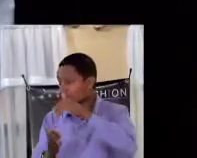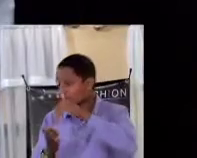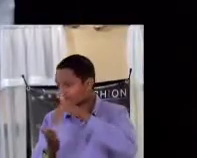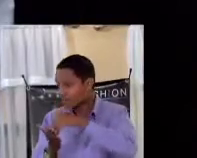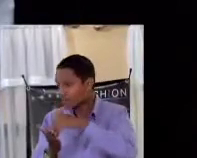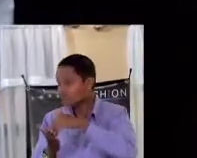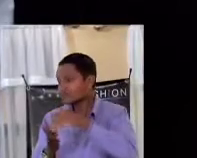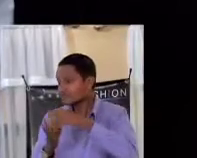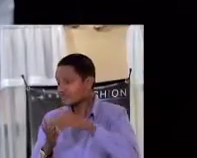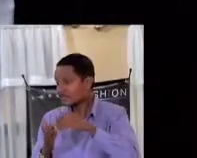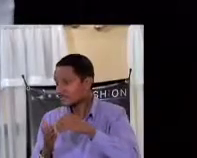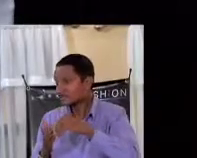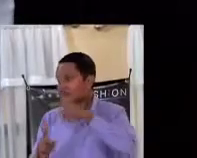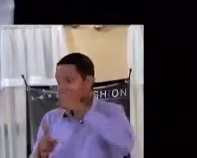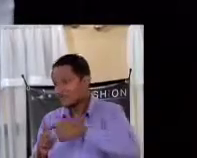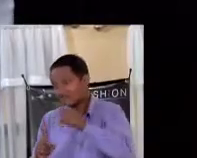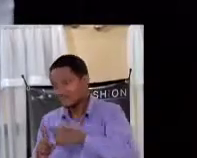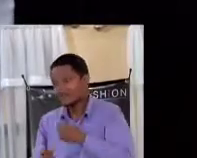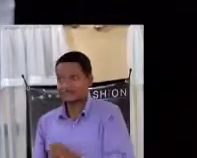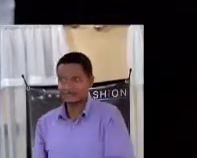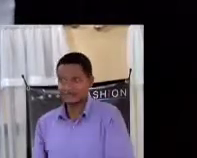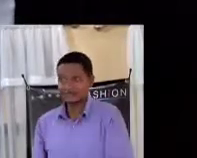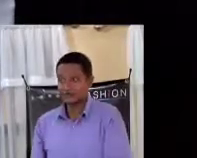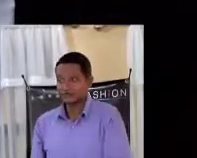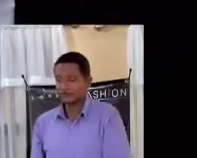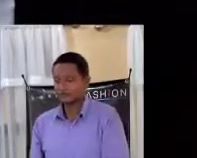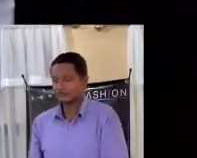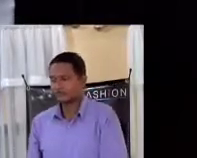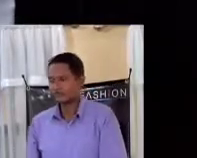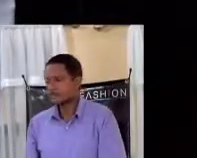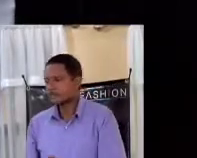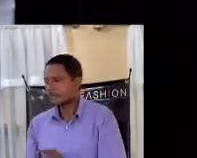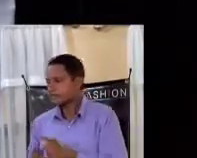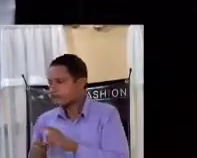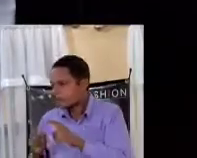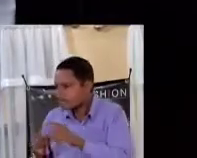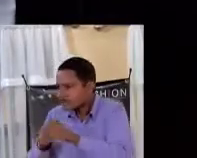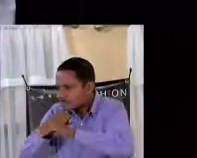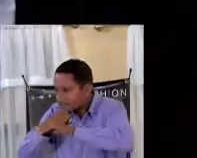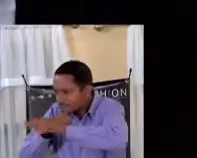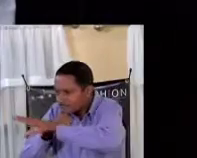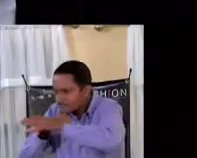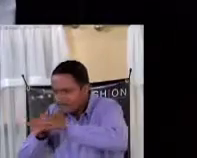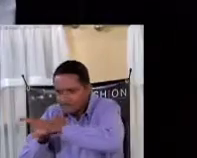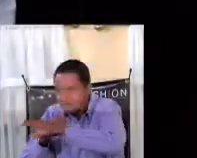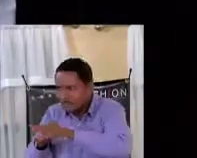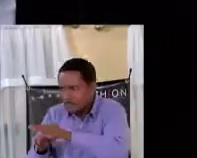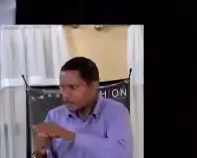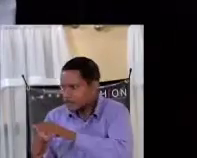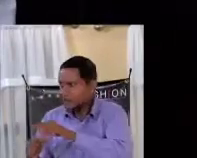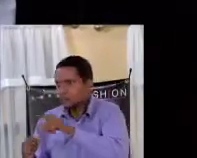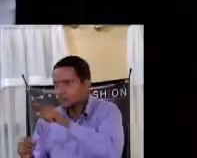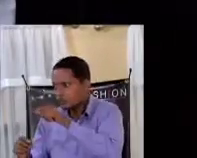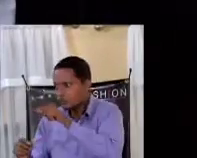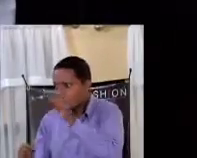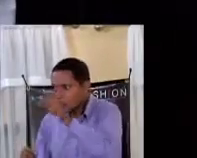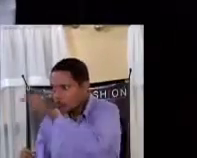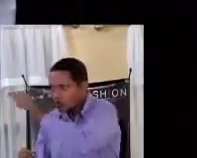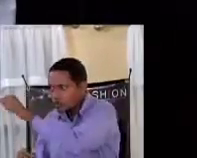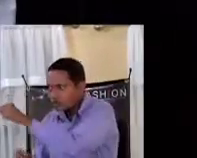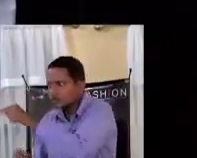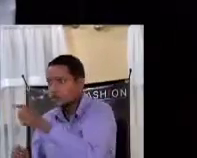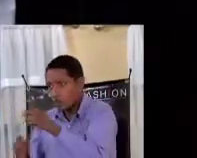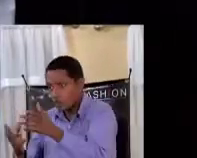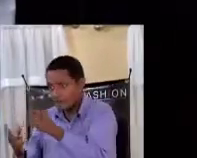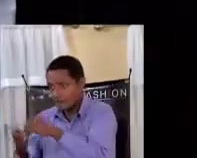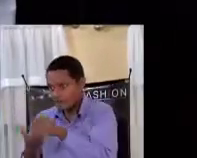marketing campaign can be extremely, relatively inexpensive, where you target people who you don't have the following, but